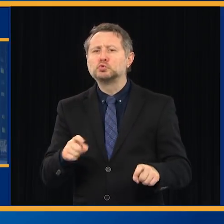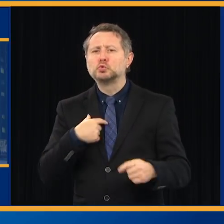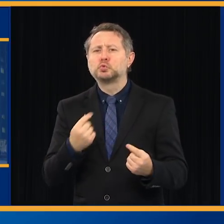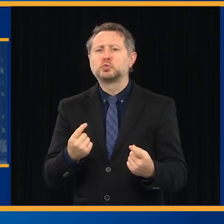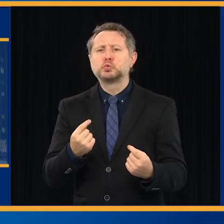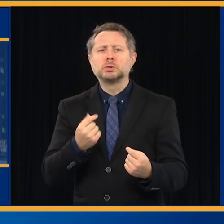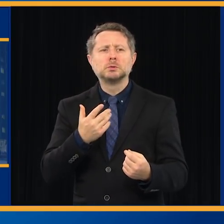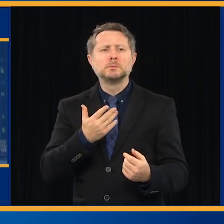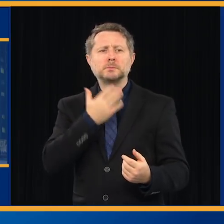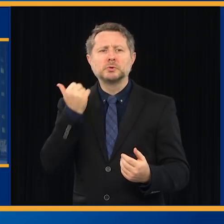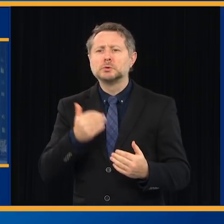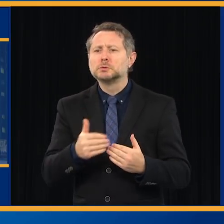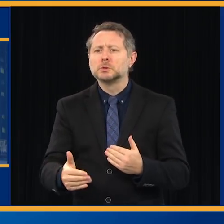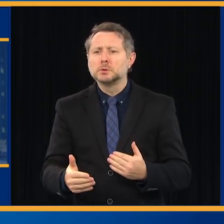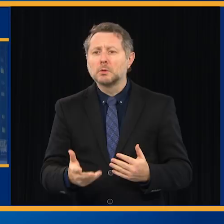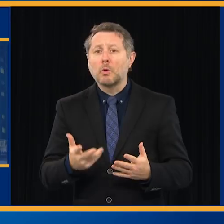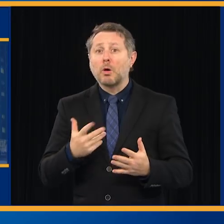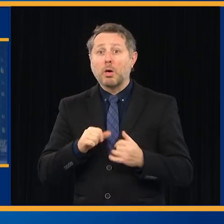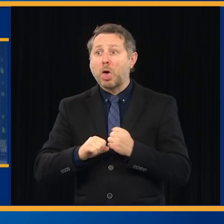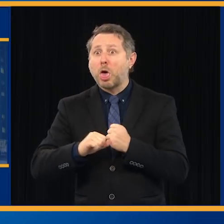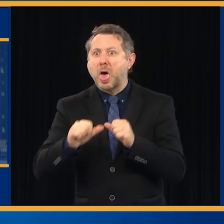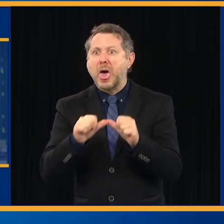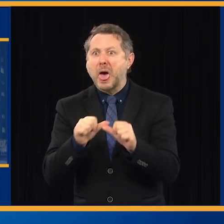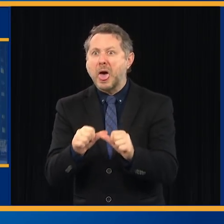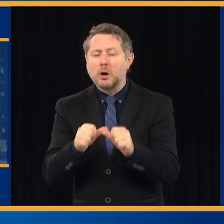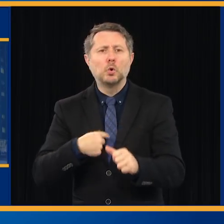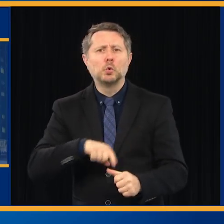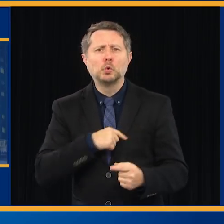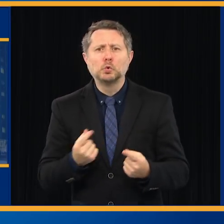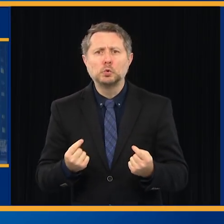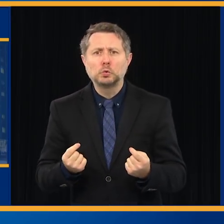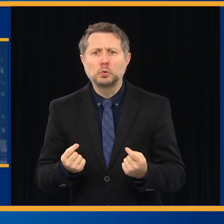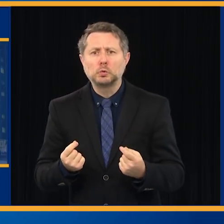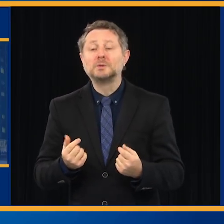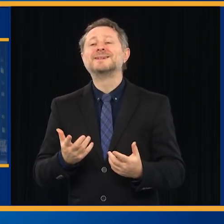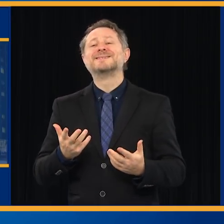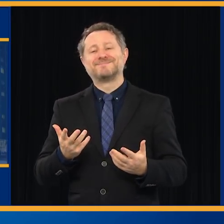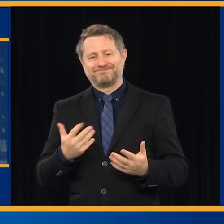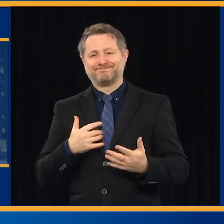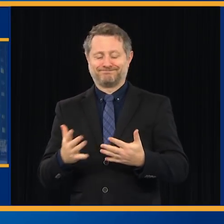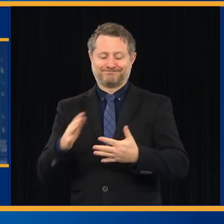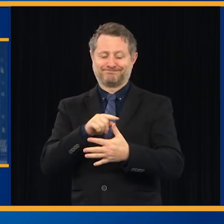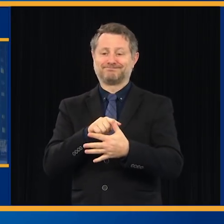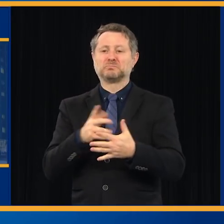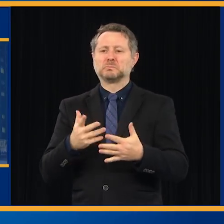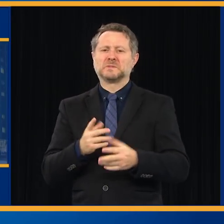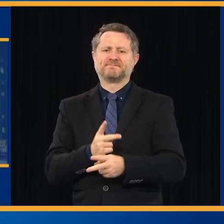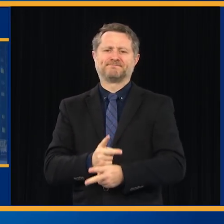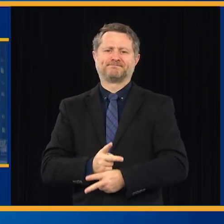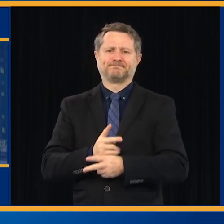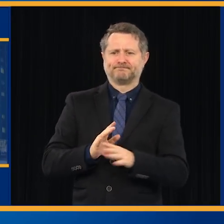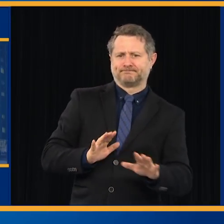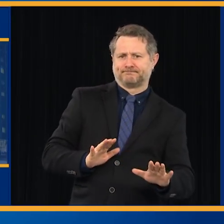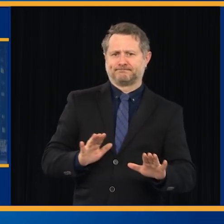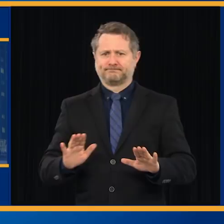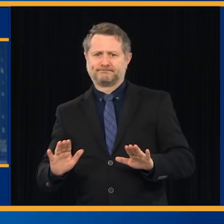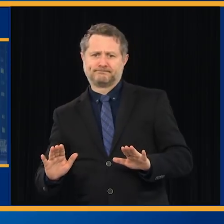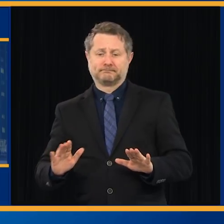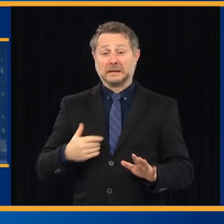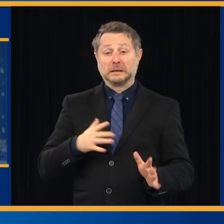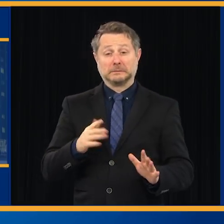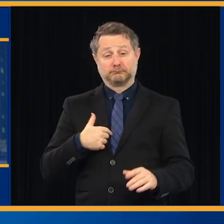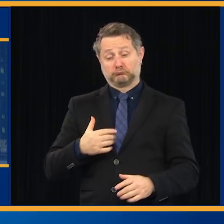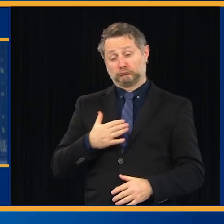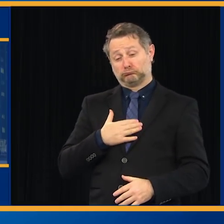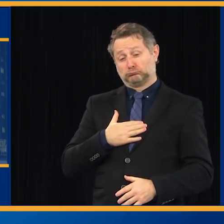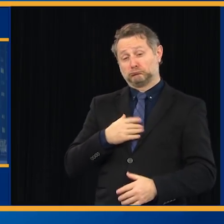time? And again, caution, I would assume there's a next time. Anyone who